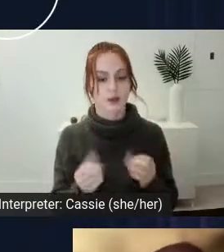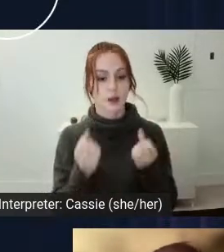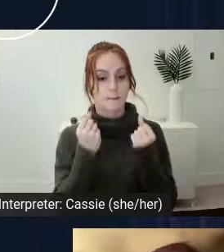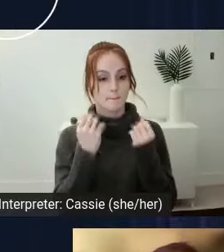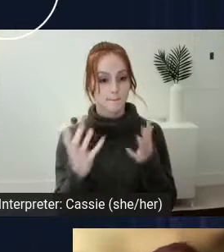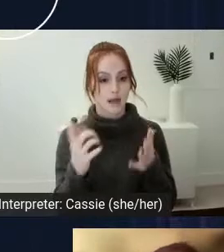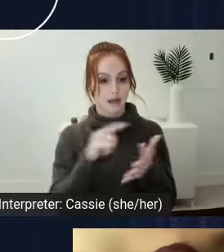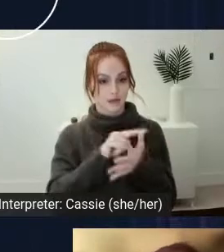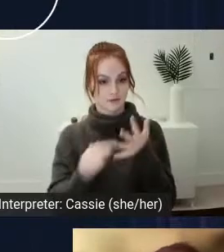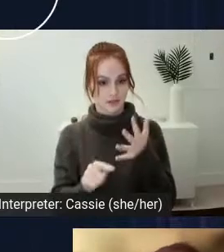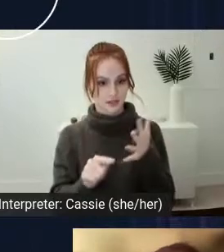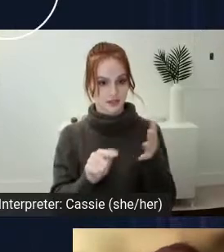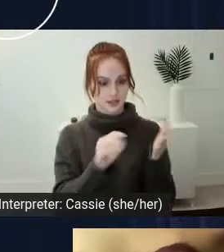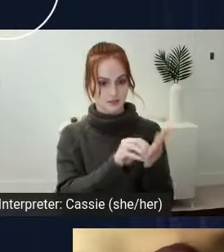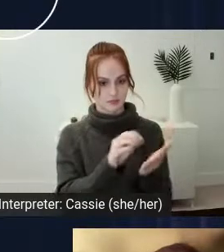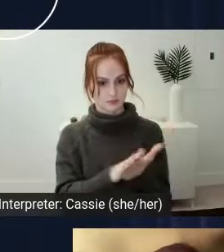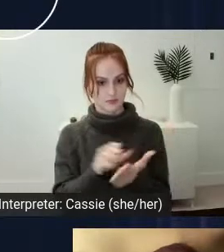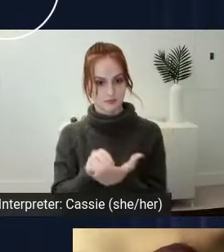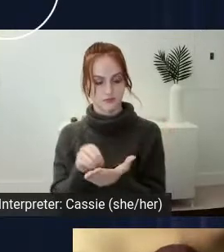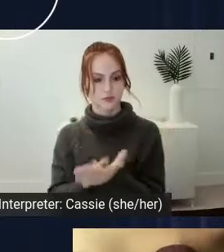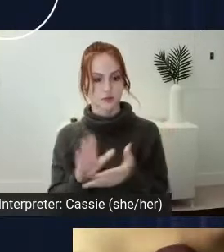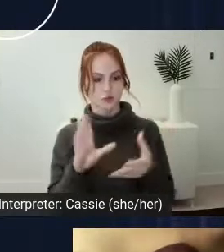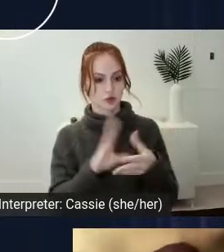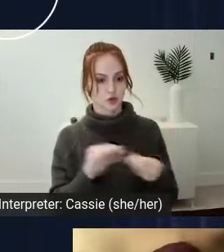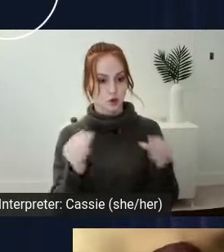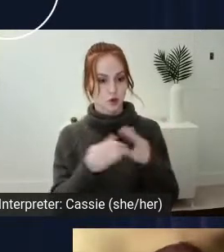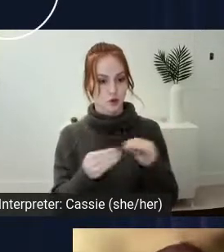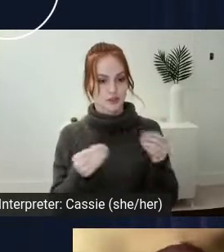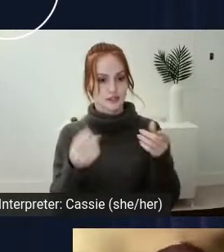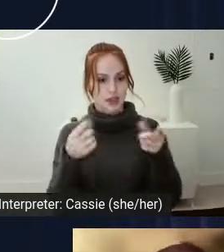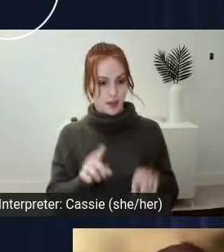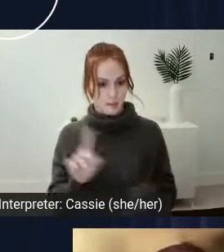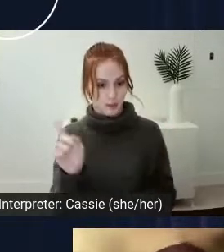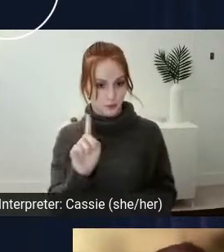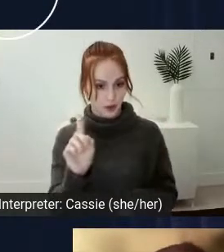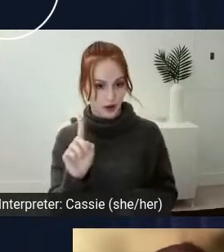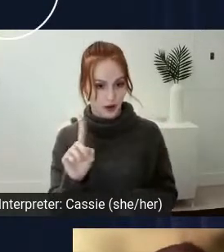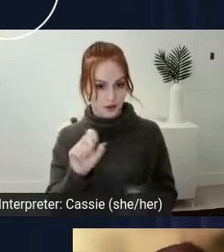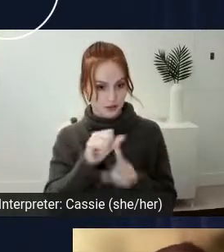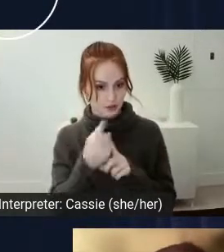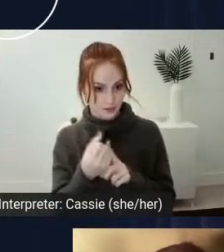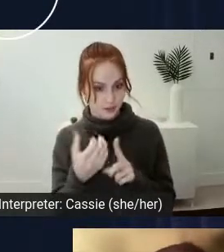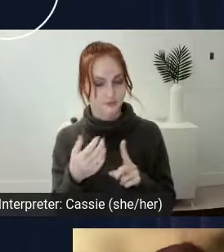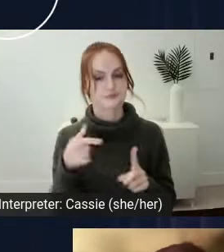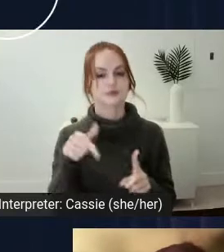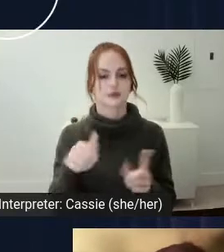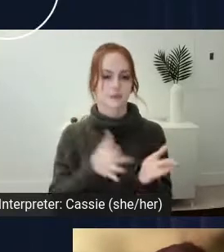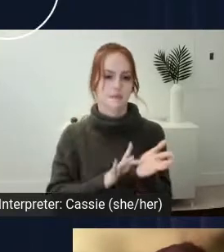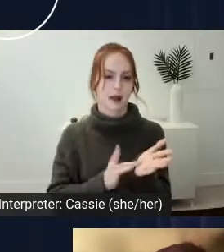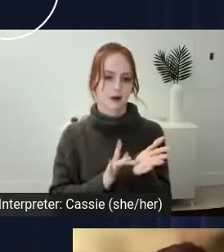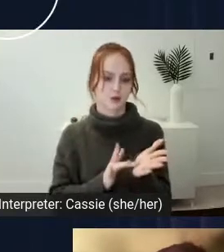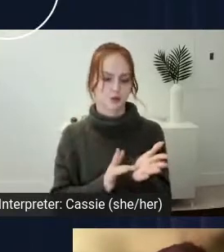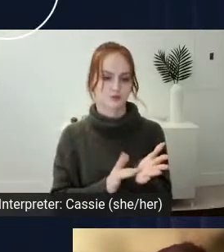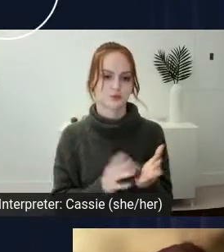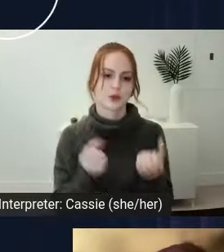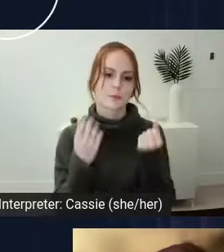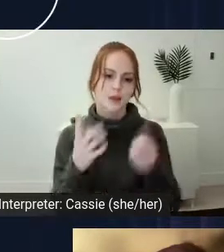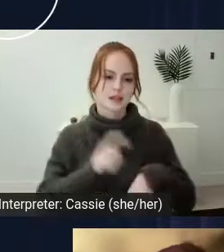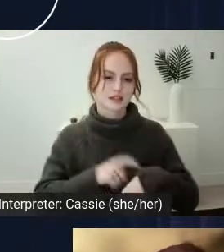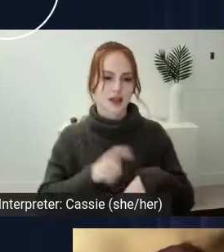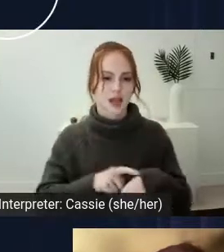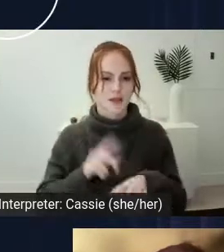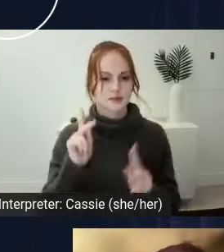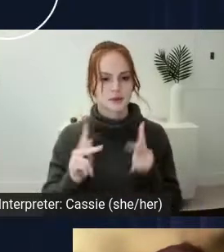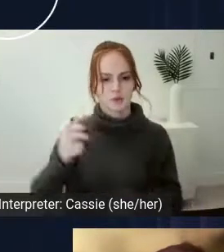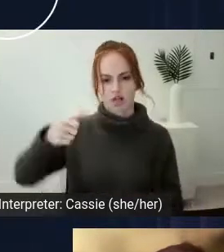in a medical setting. And oftentimes, you know, so it was people being denied healthcare because